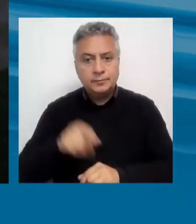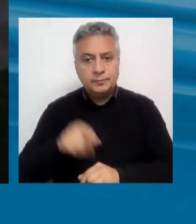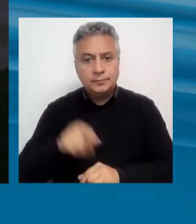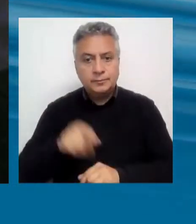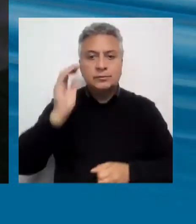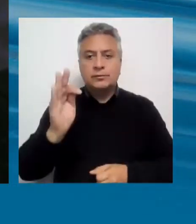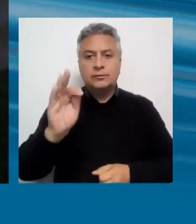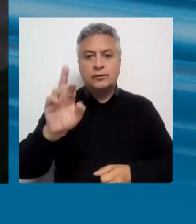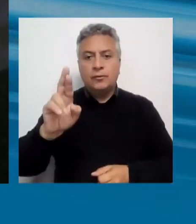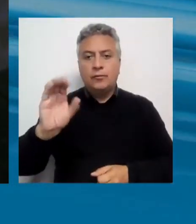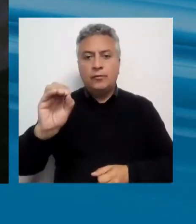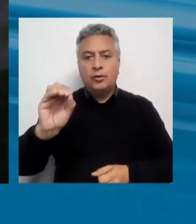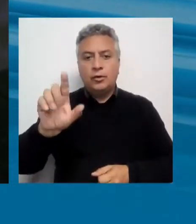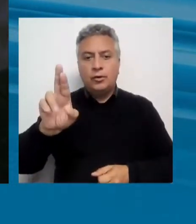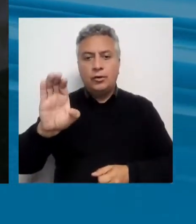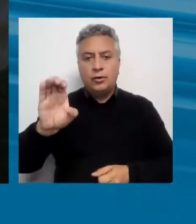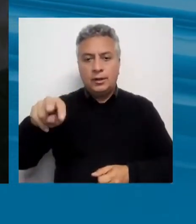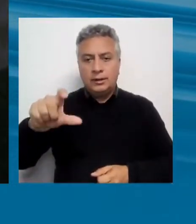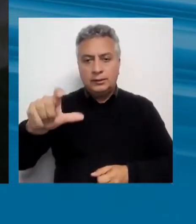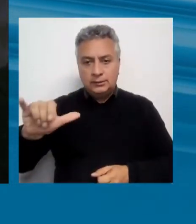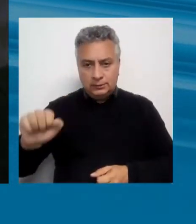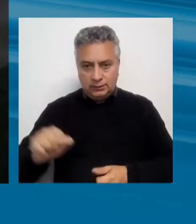place